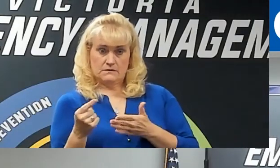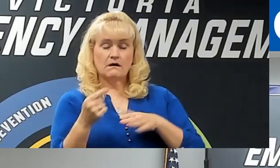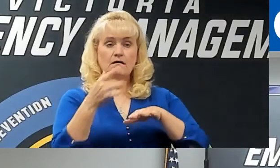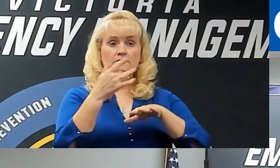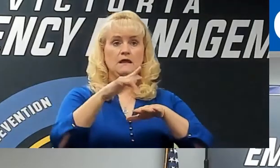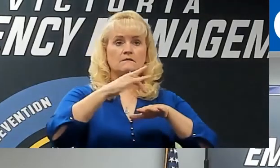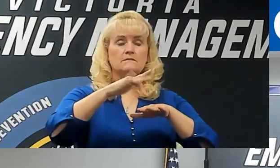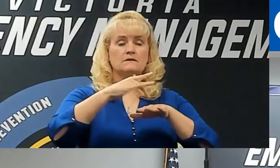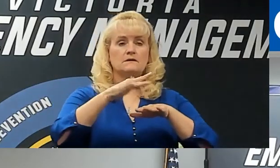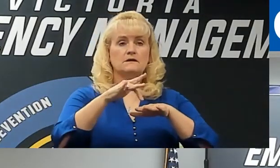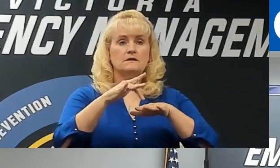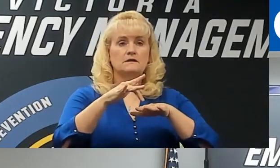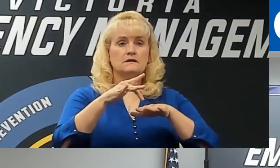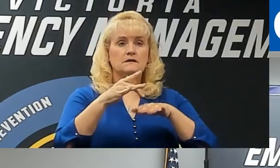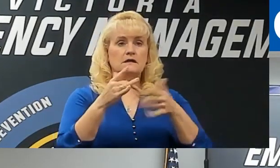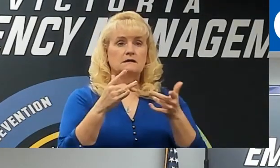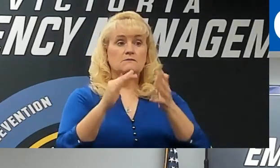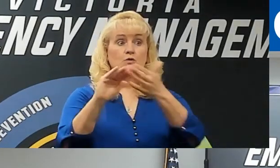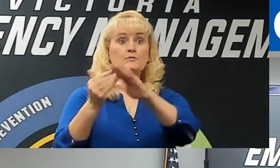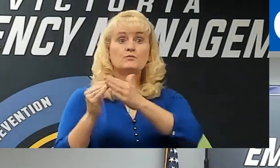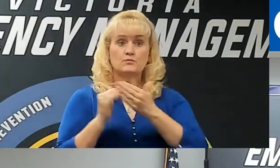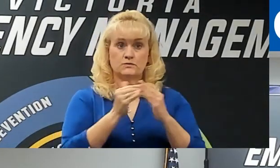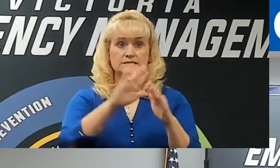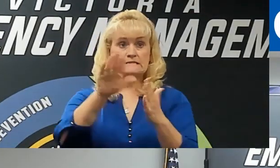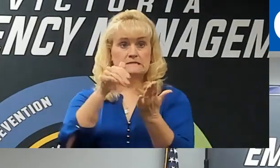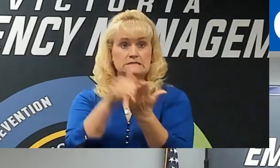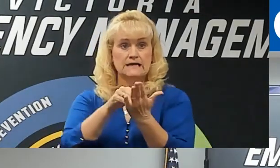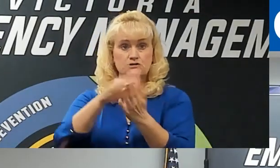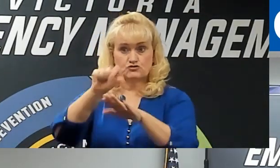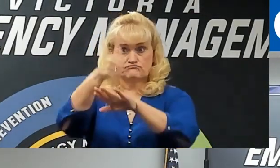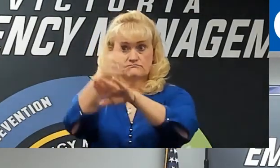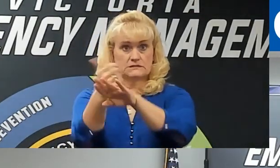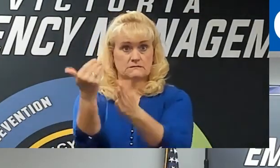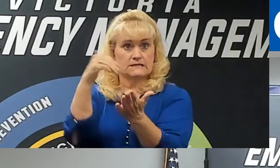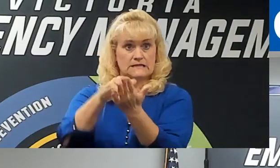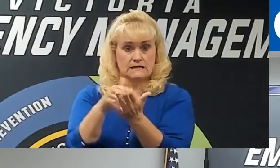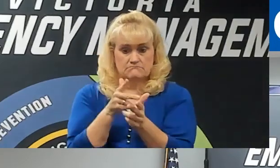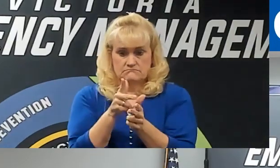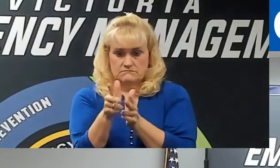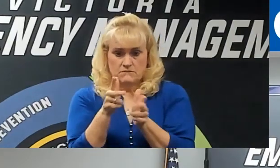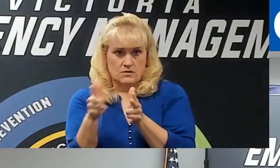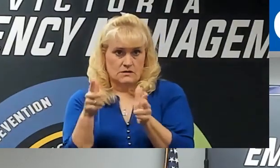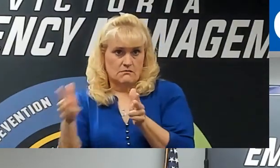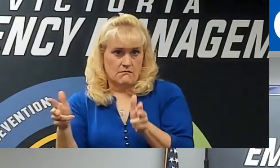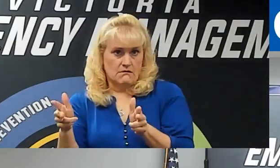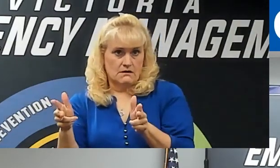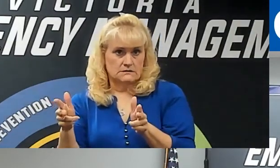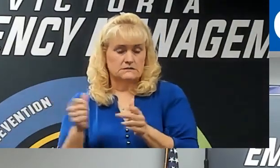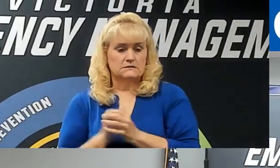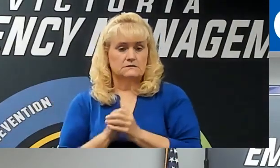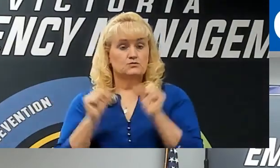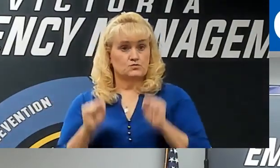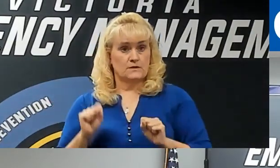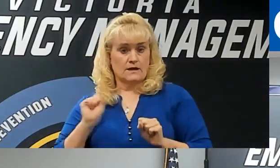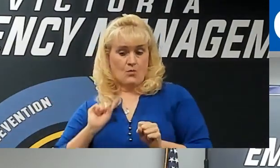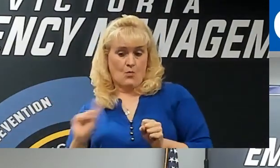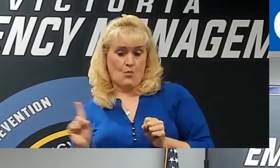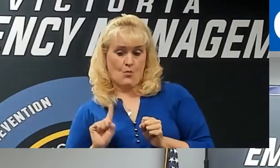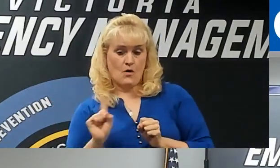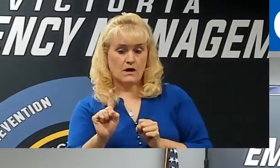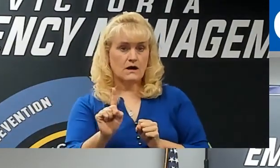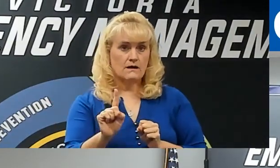available out at the community center in the parking lot, a walk-up, no